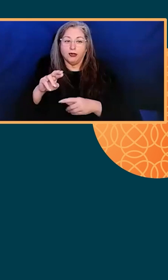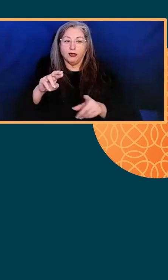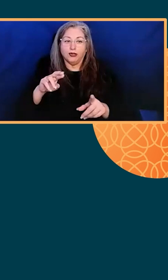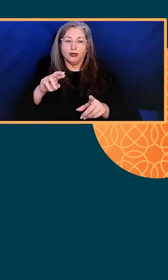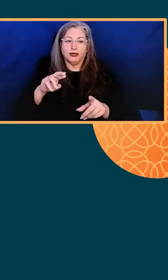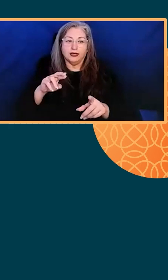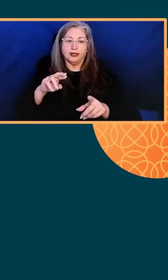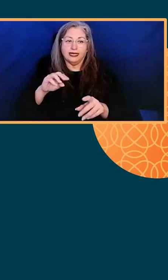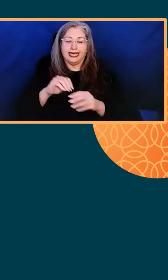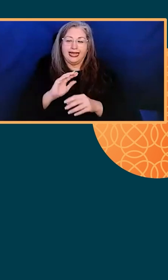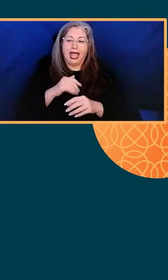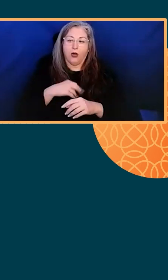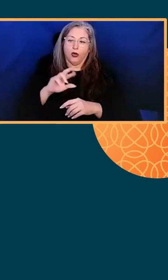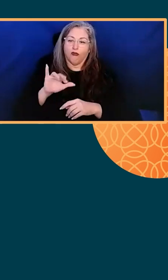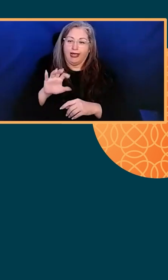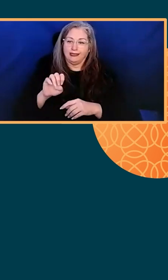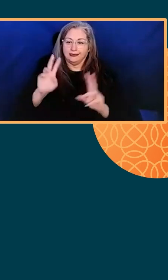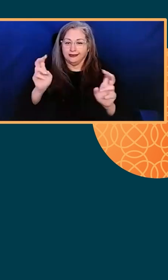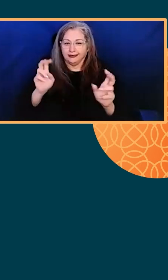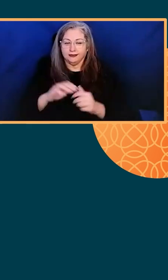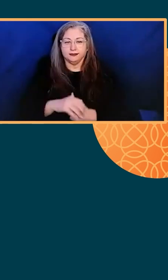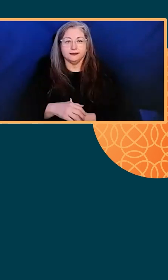our rice.